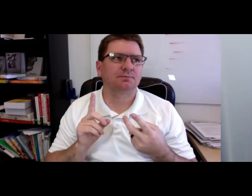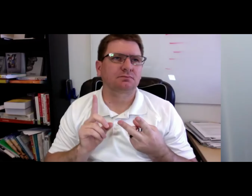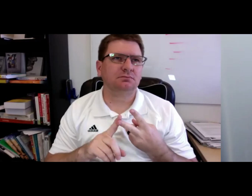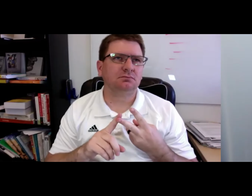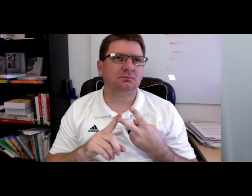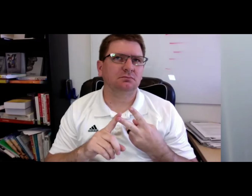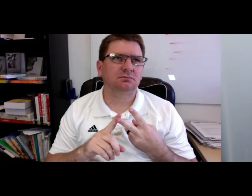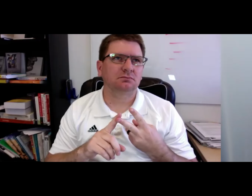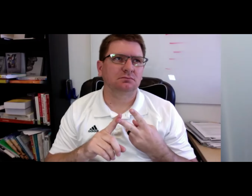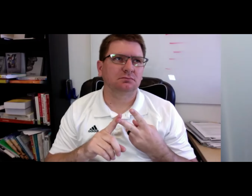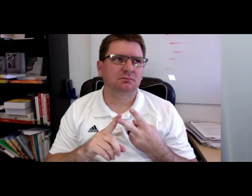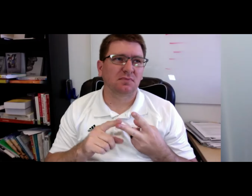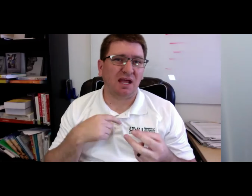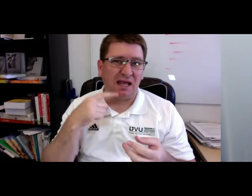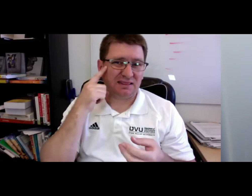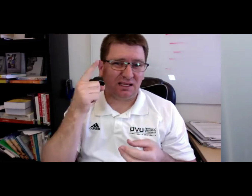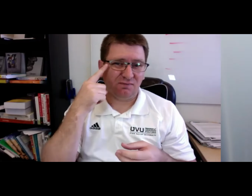connected.